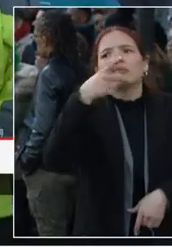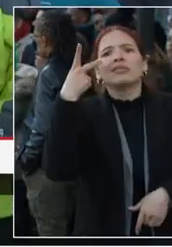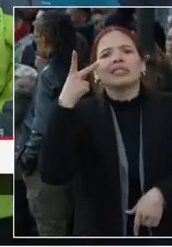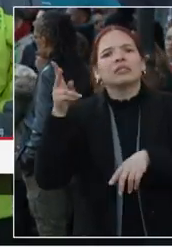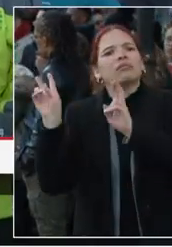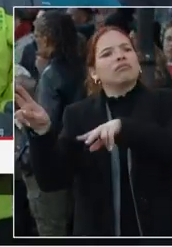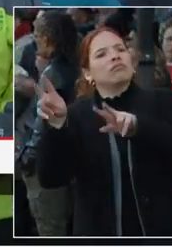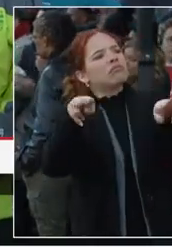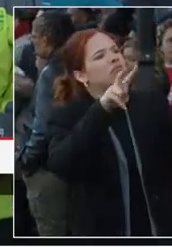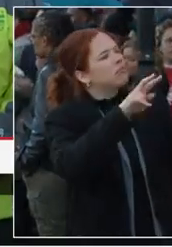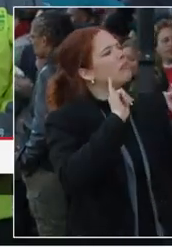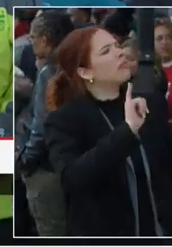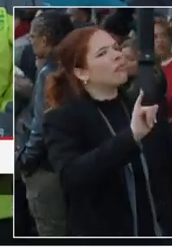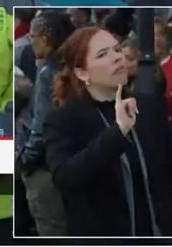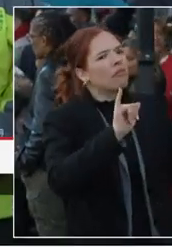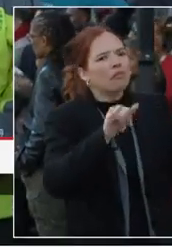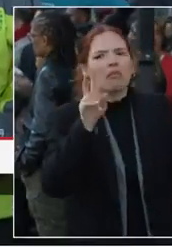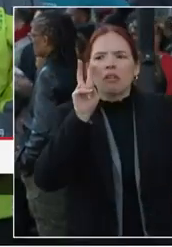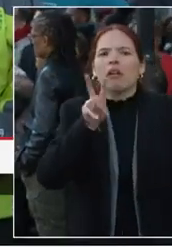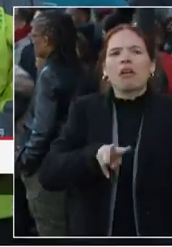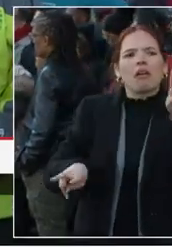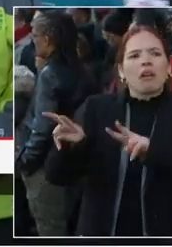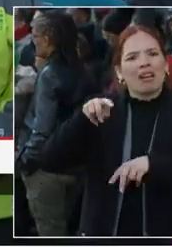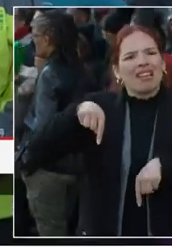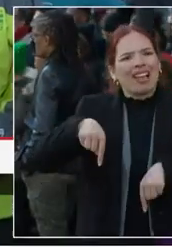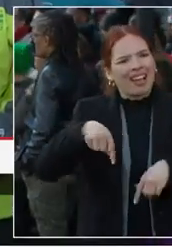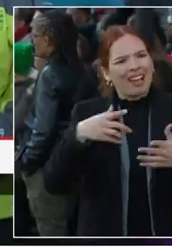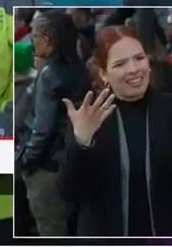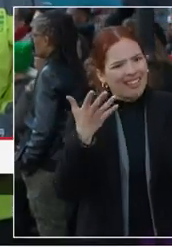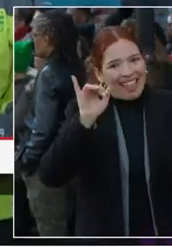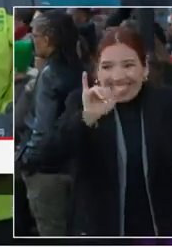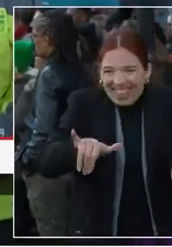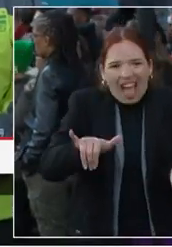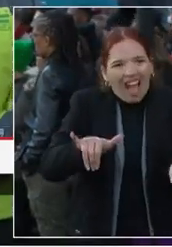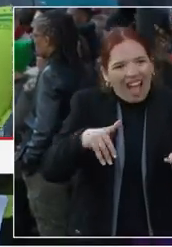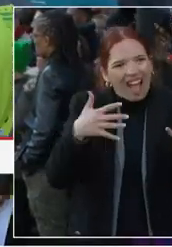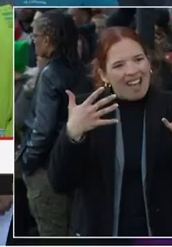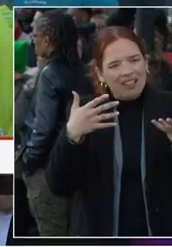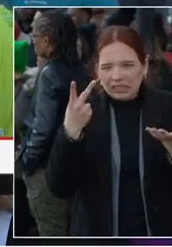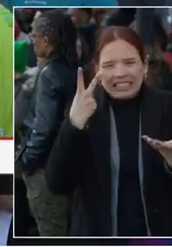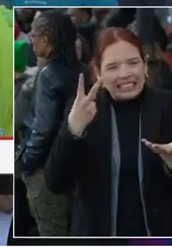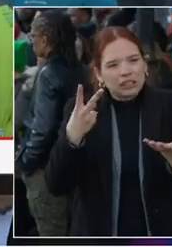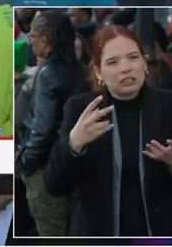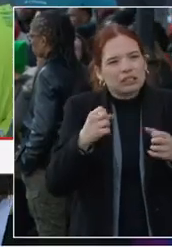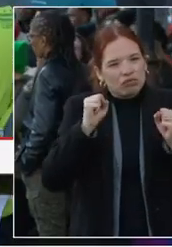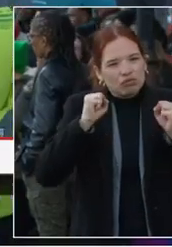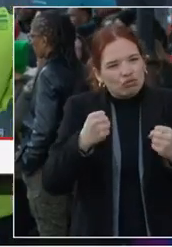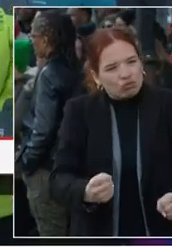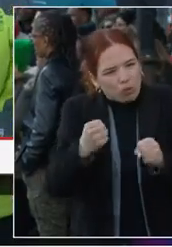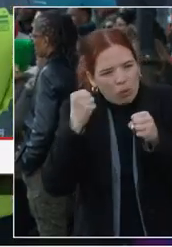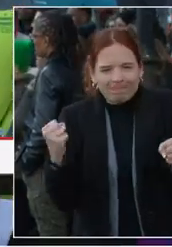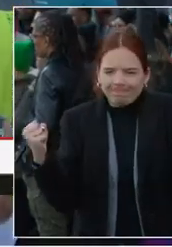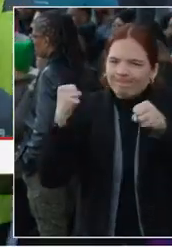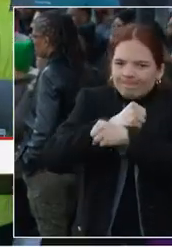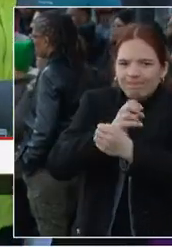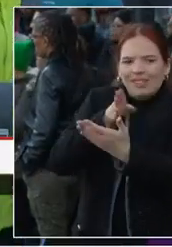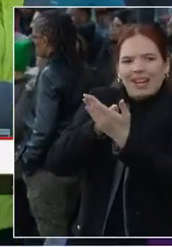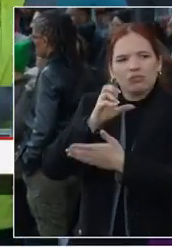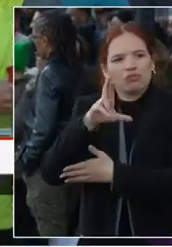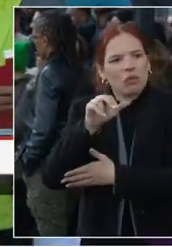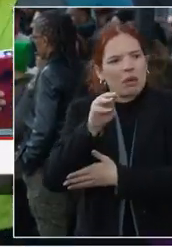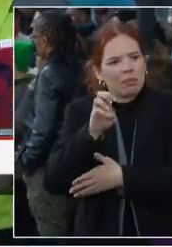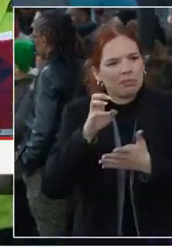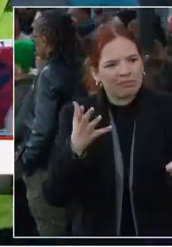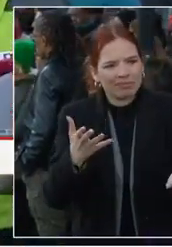look around. This is how you fight crime. Okay? This is how you fight crime. It's not just the police department. It's not just what the